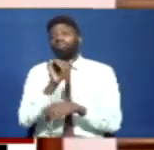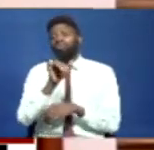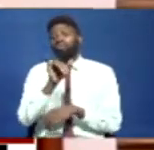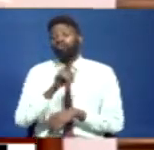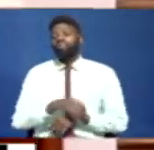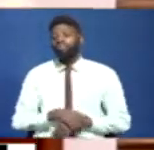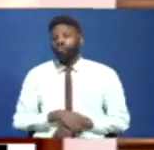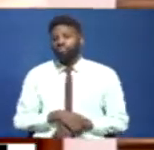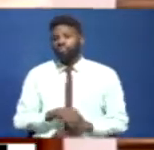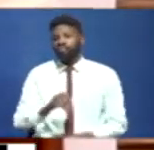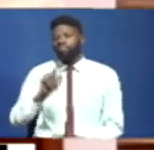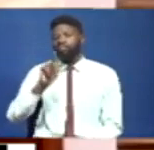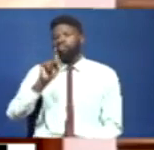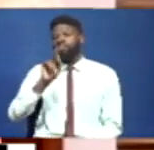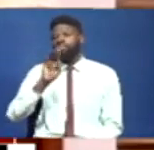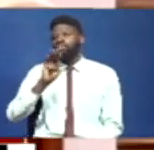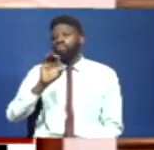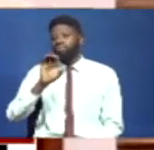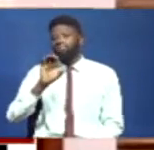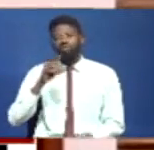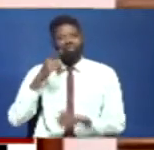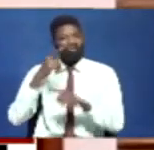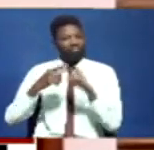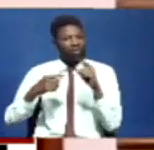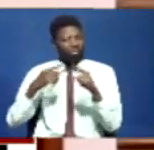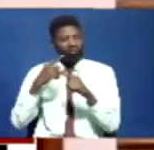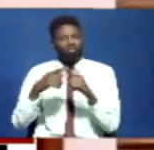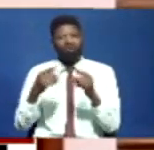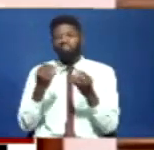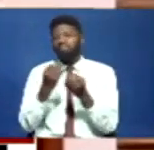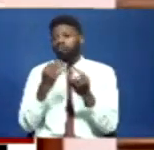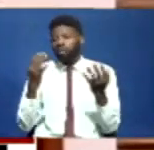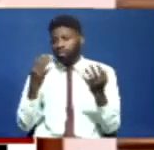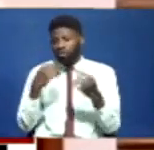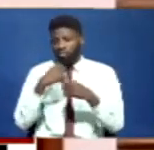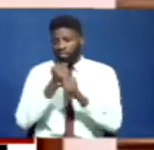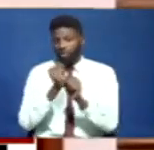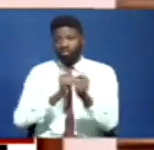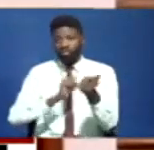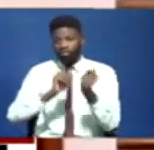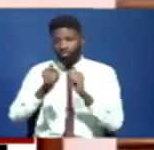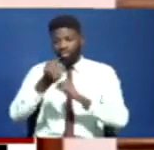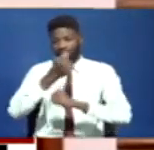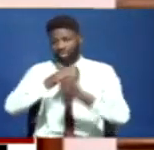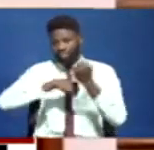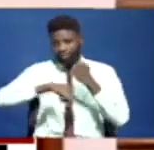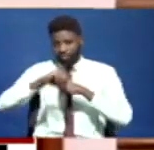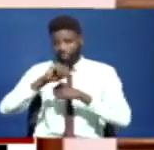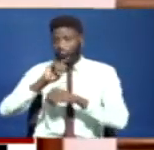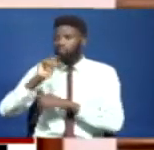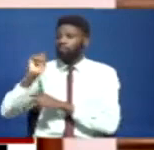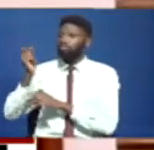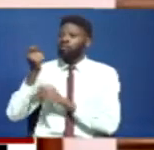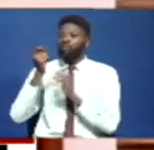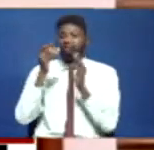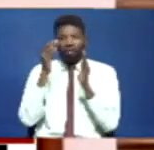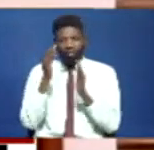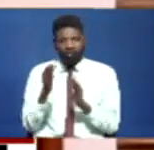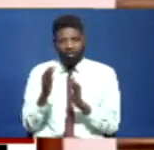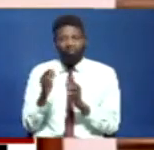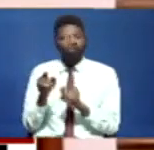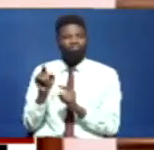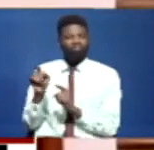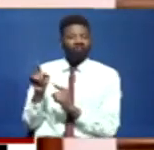KBC for many years brought sporting activities to the living rooms of Kenyans, guided by our